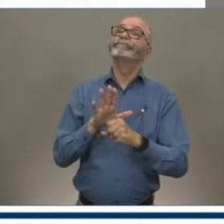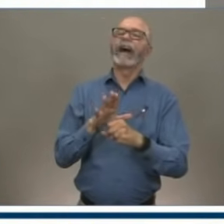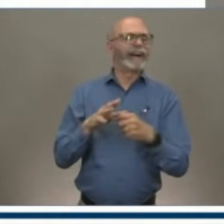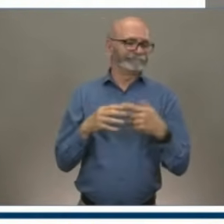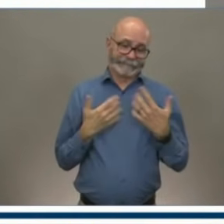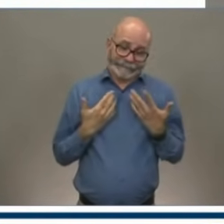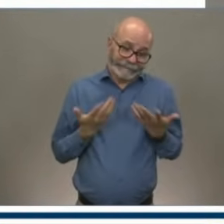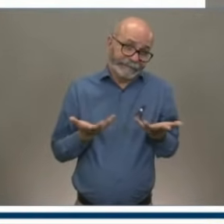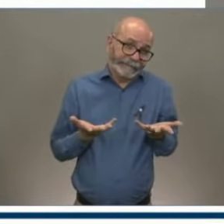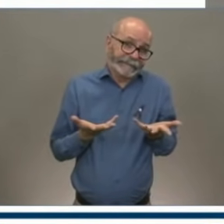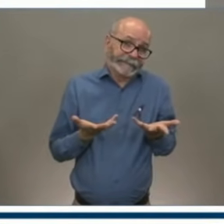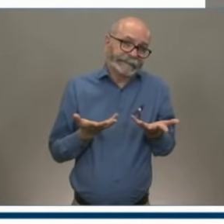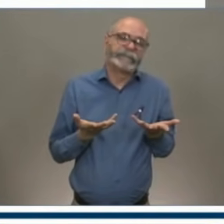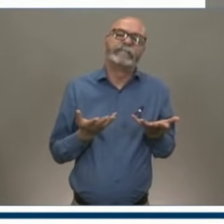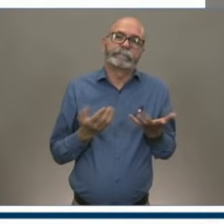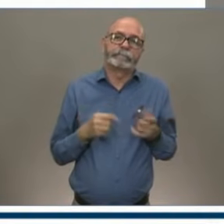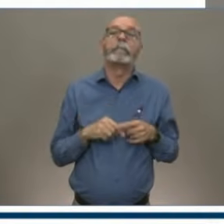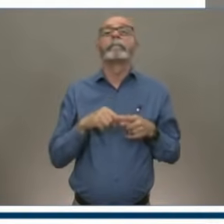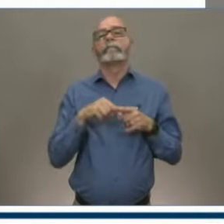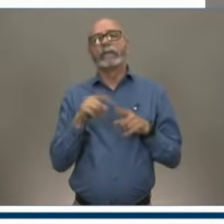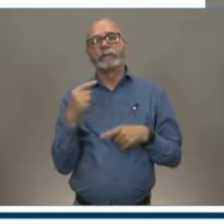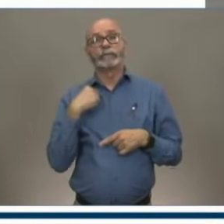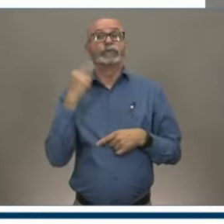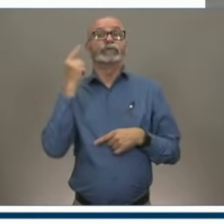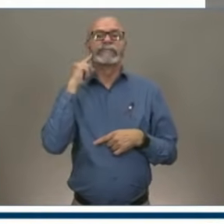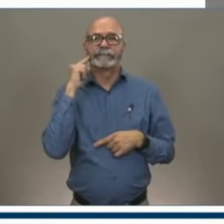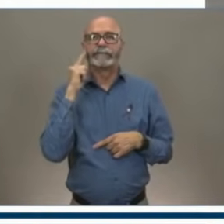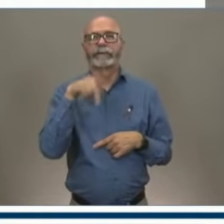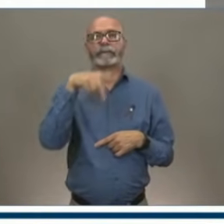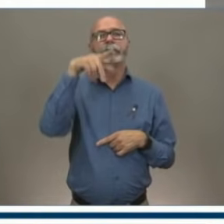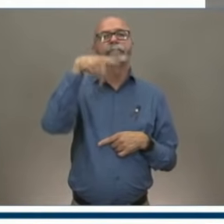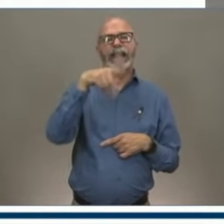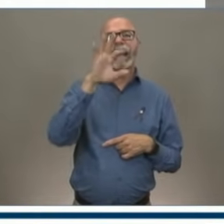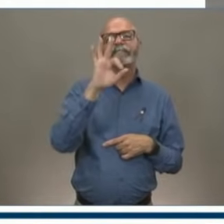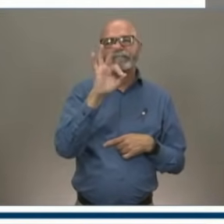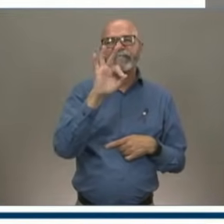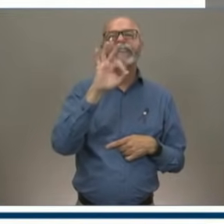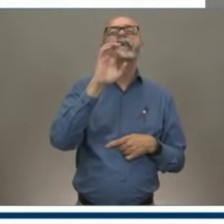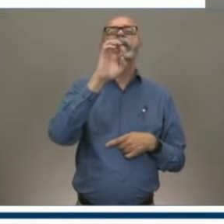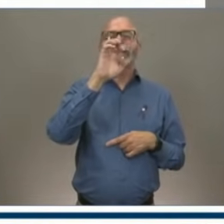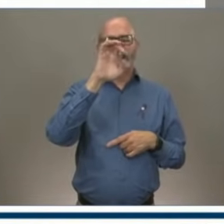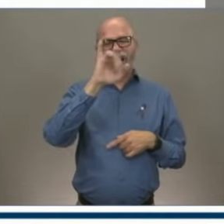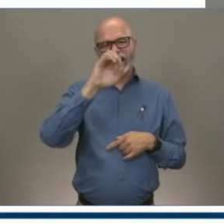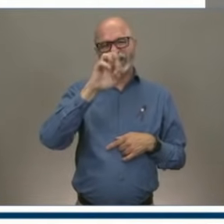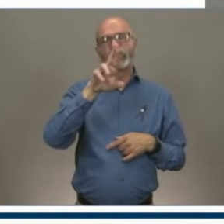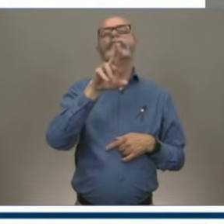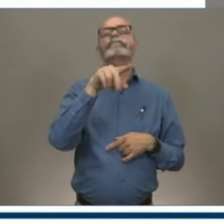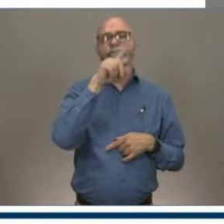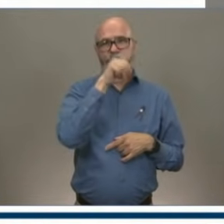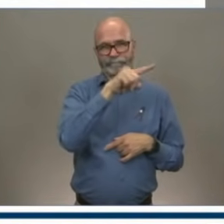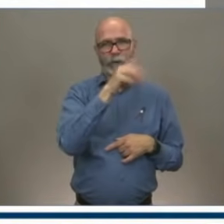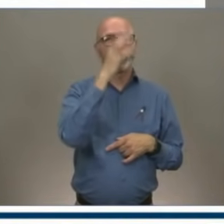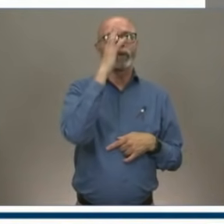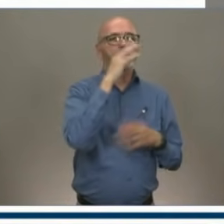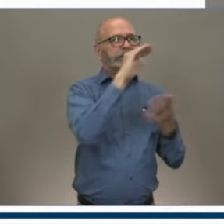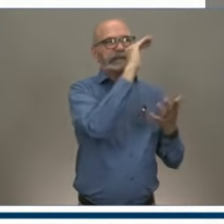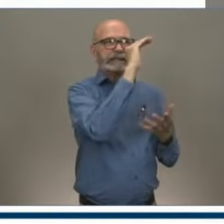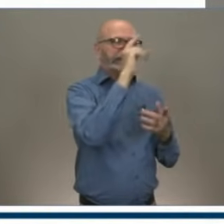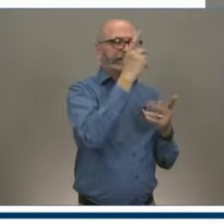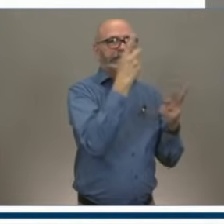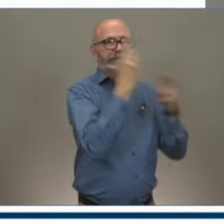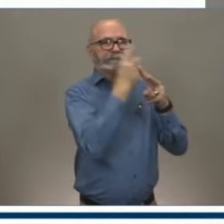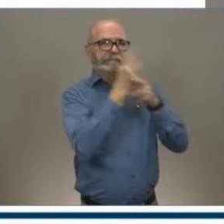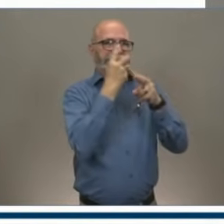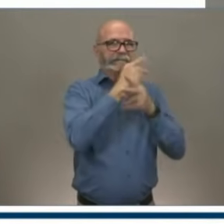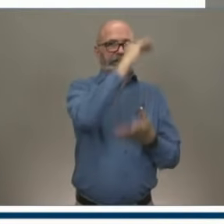news yesterday that Pfizer is decreasing their production for some reasons. We're also working with our risk groups to put